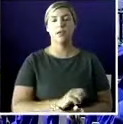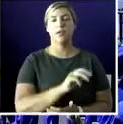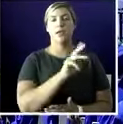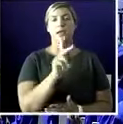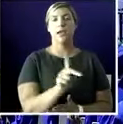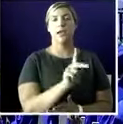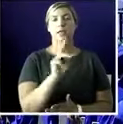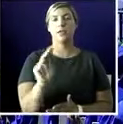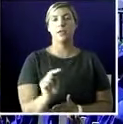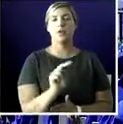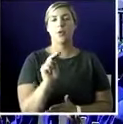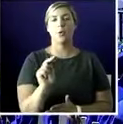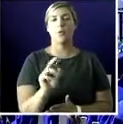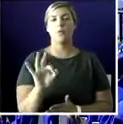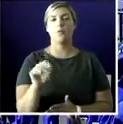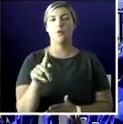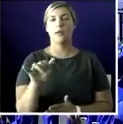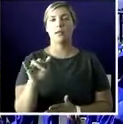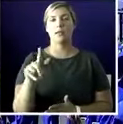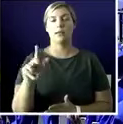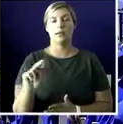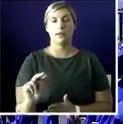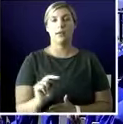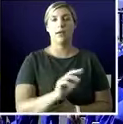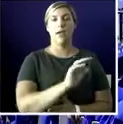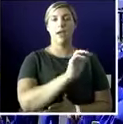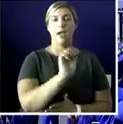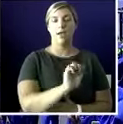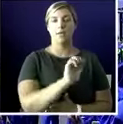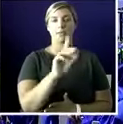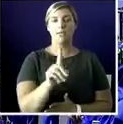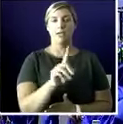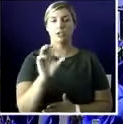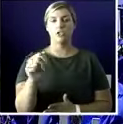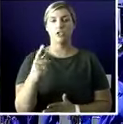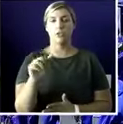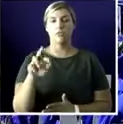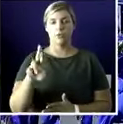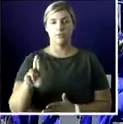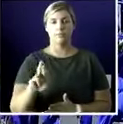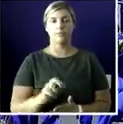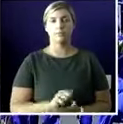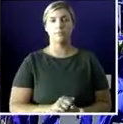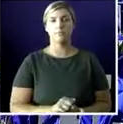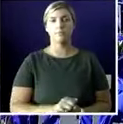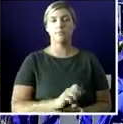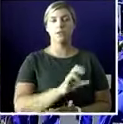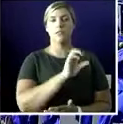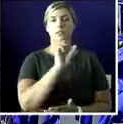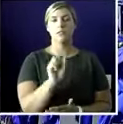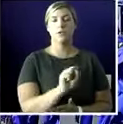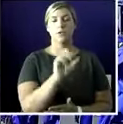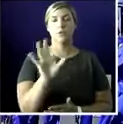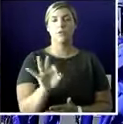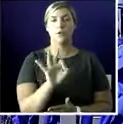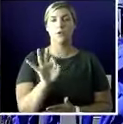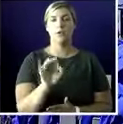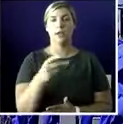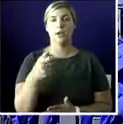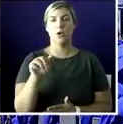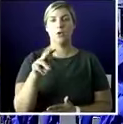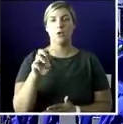Kylie Nicole Franklin. Alec Darian Schaefer. Swapnil Frederick